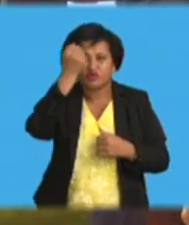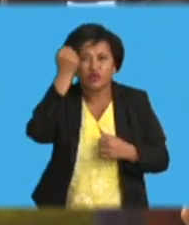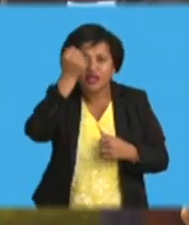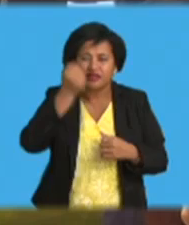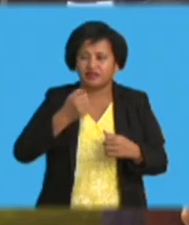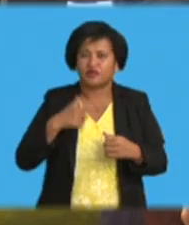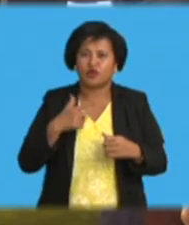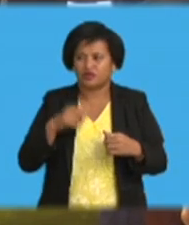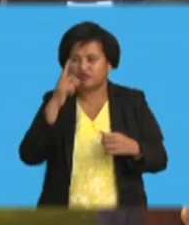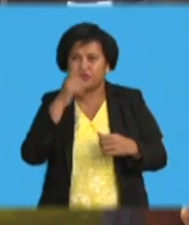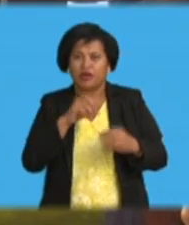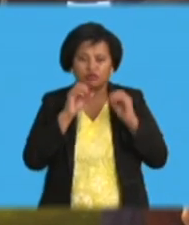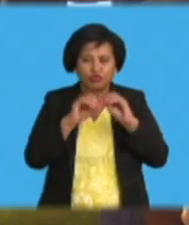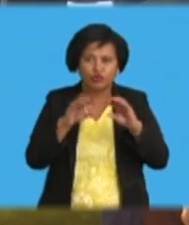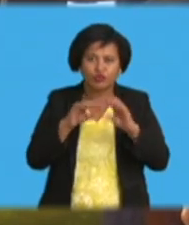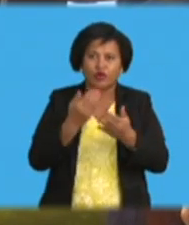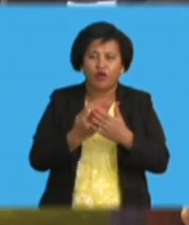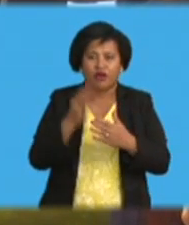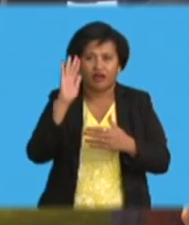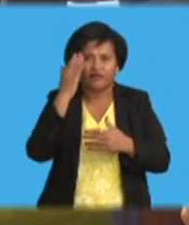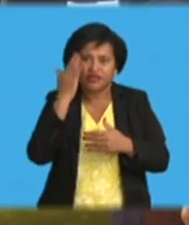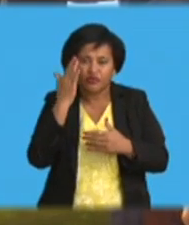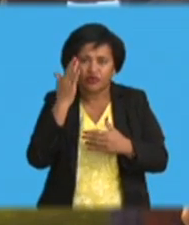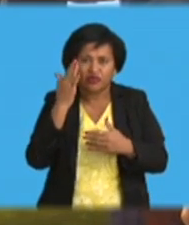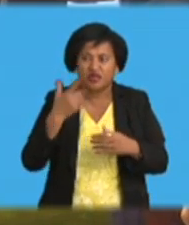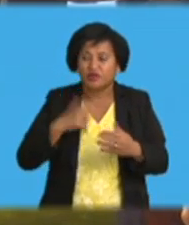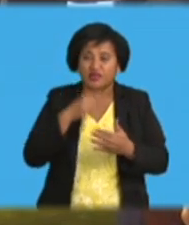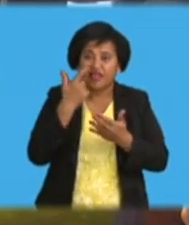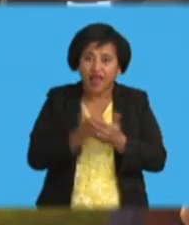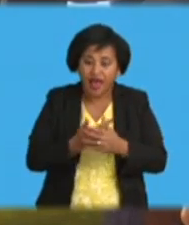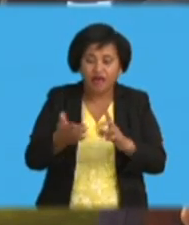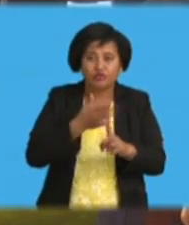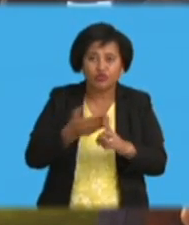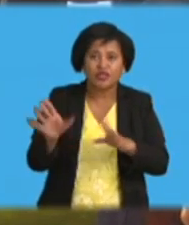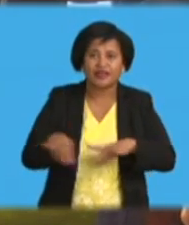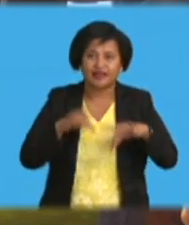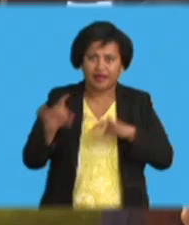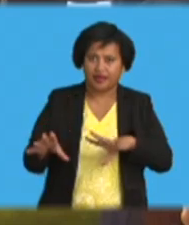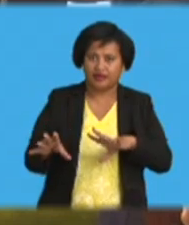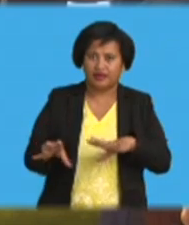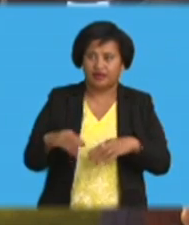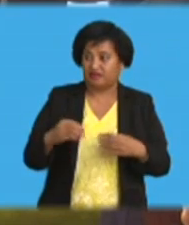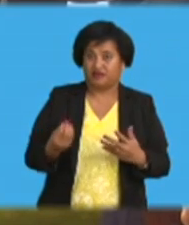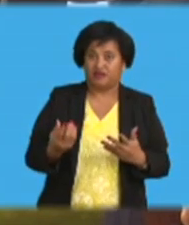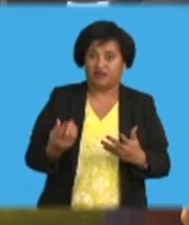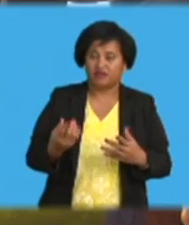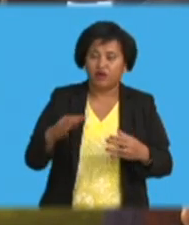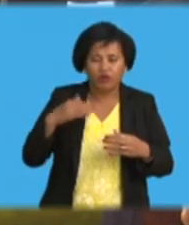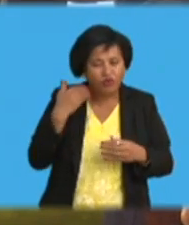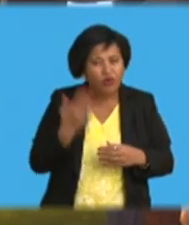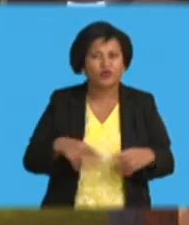lies, racism, mistruths, bullying and hatred. And not surprisingly, it is almost always the